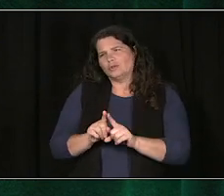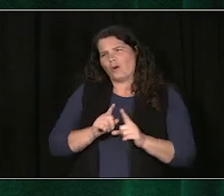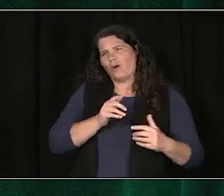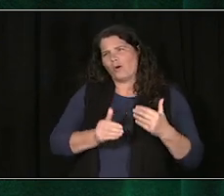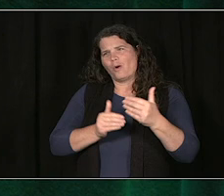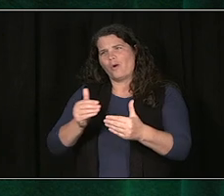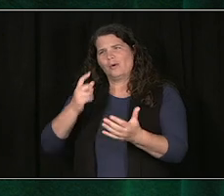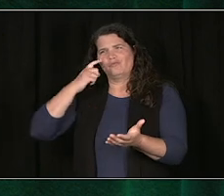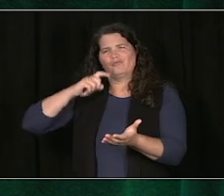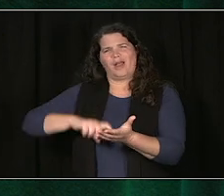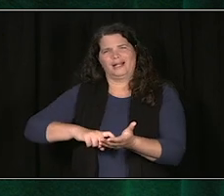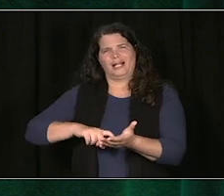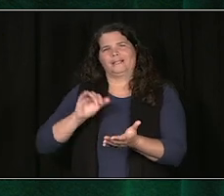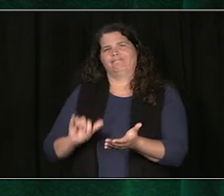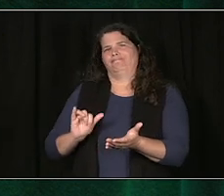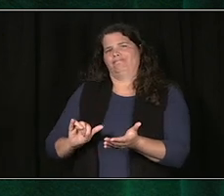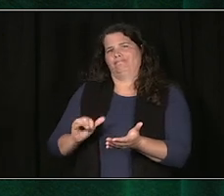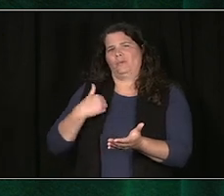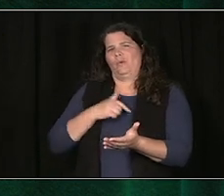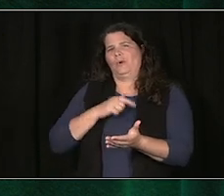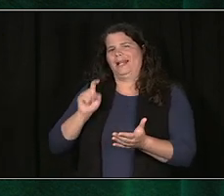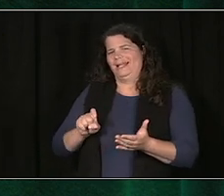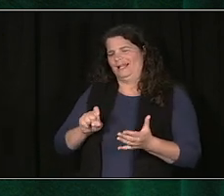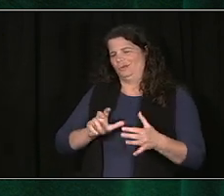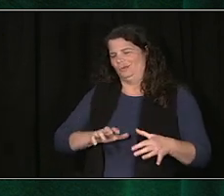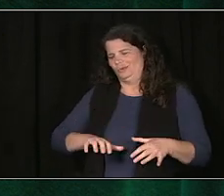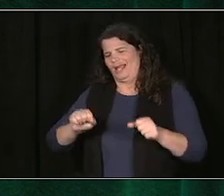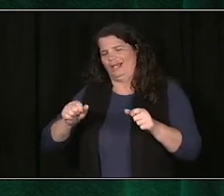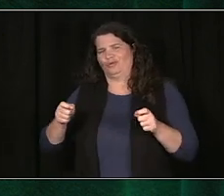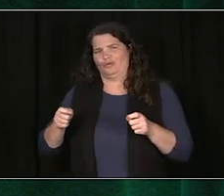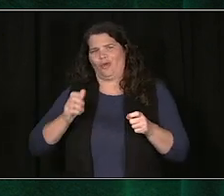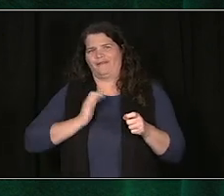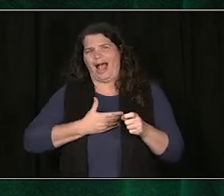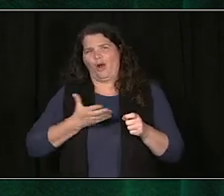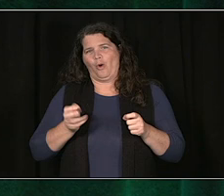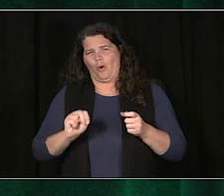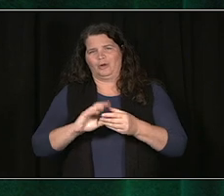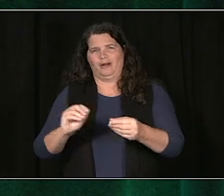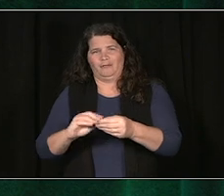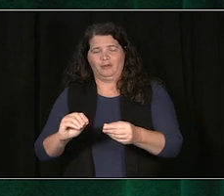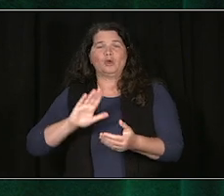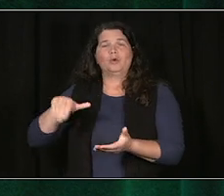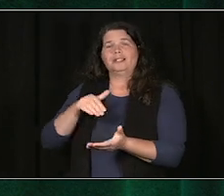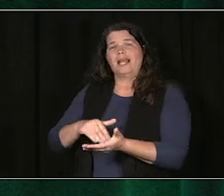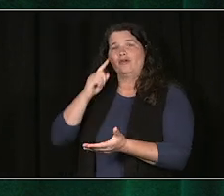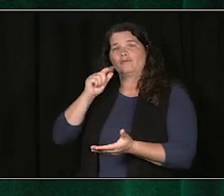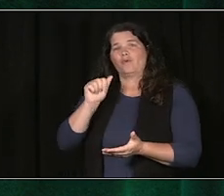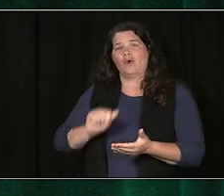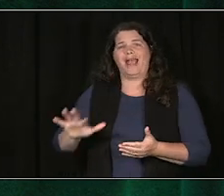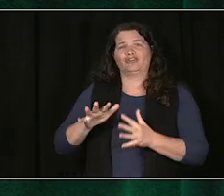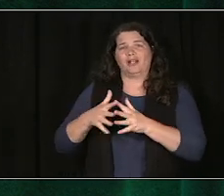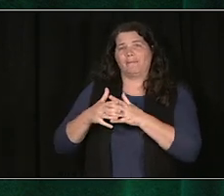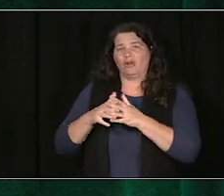we needed to also take direction of our own narrative. So we have the Center for Asian American Media, which started in the 80s,